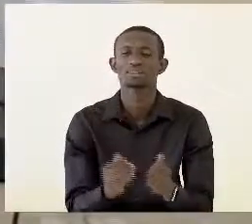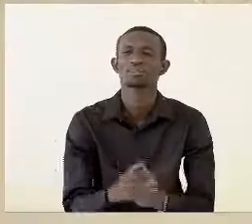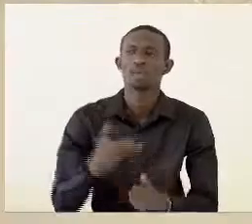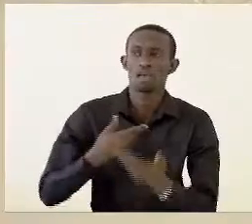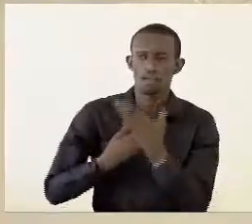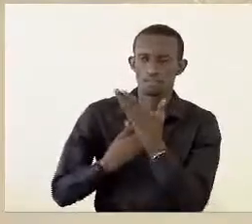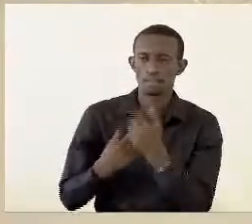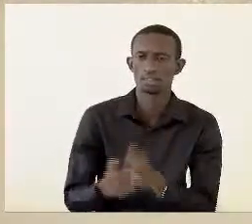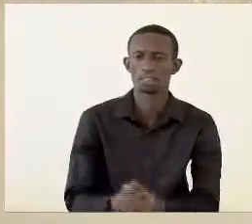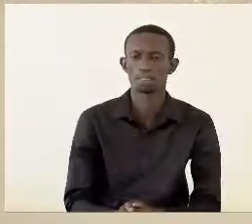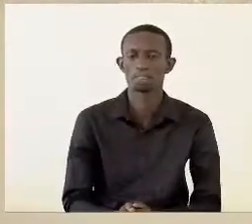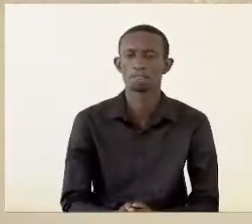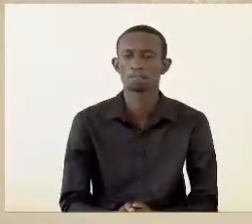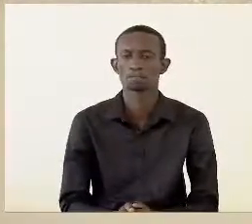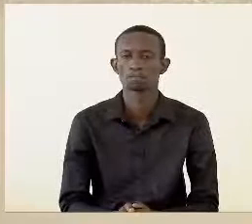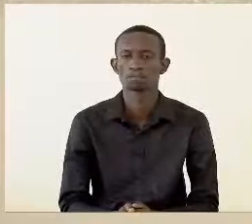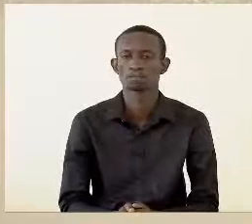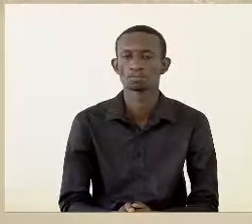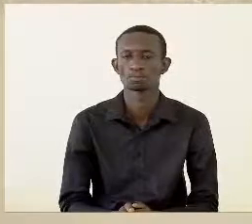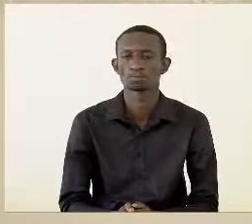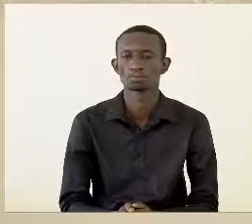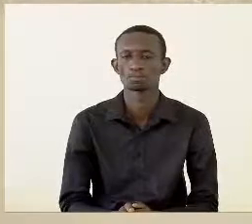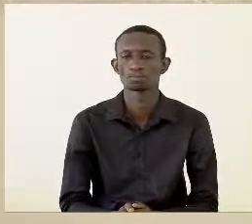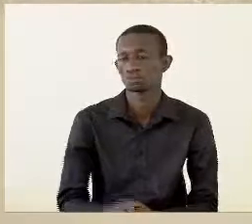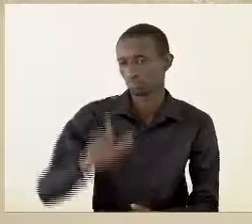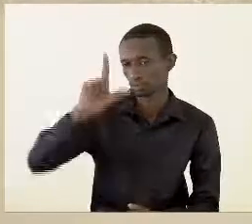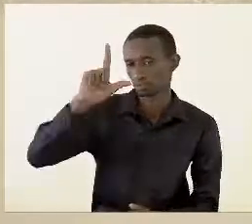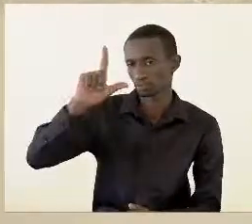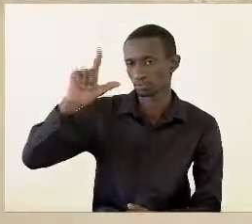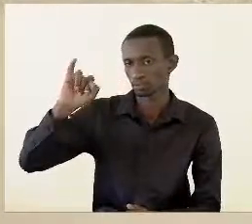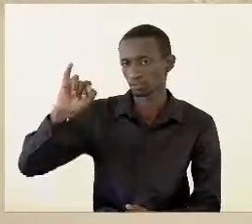have lithium reacting. We produce lithium